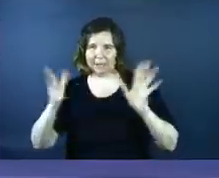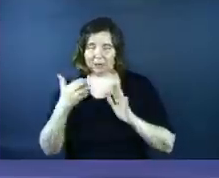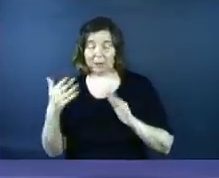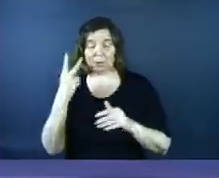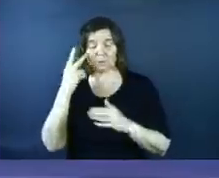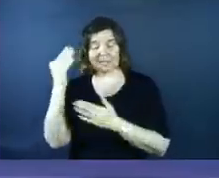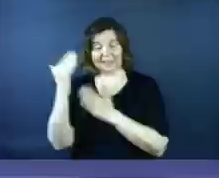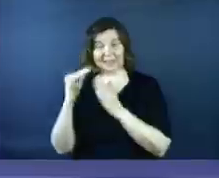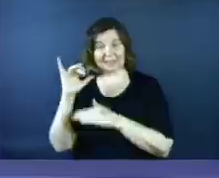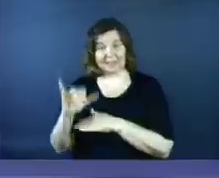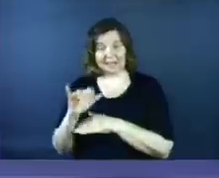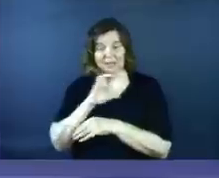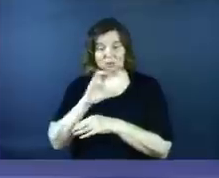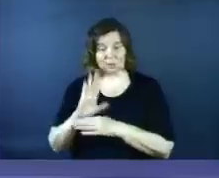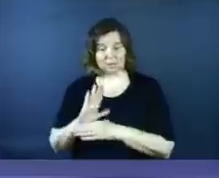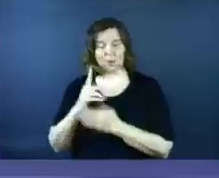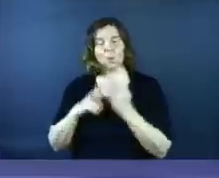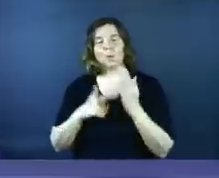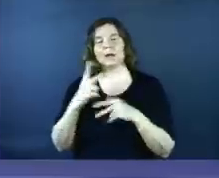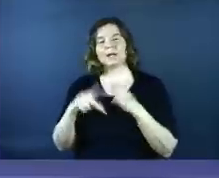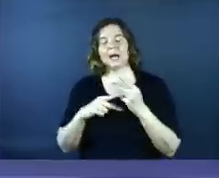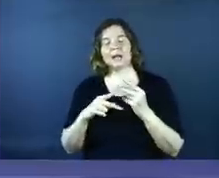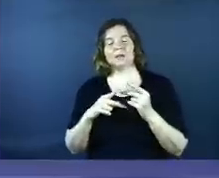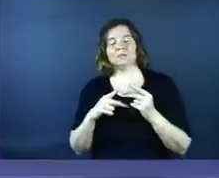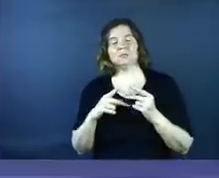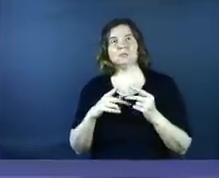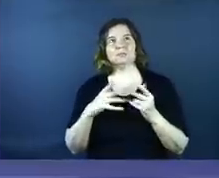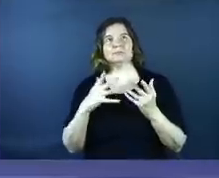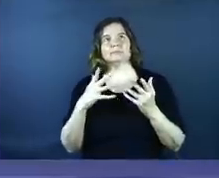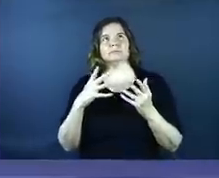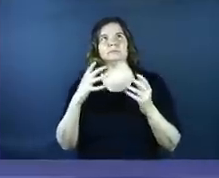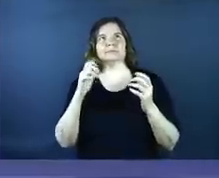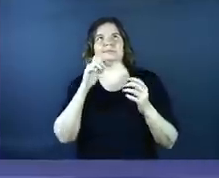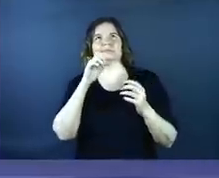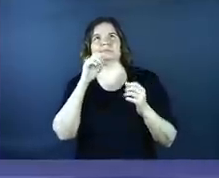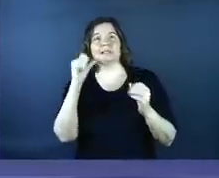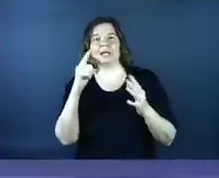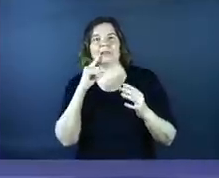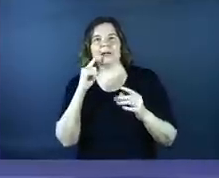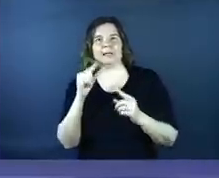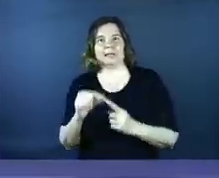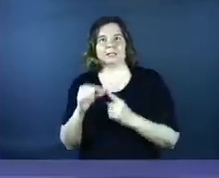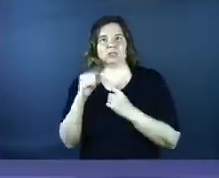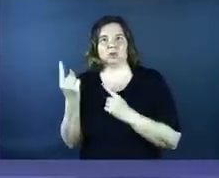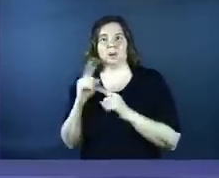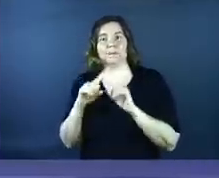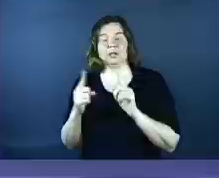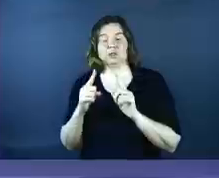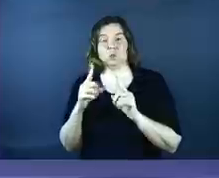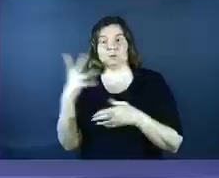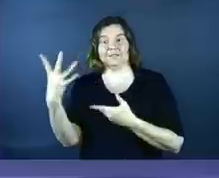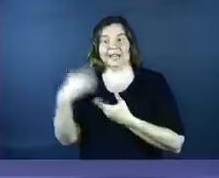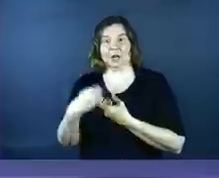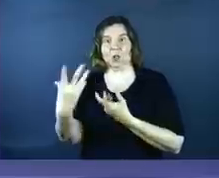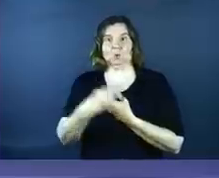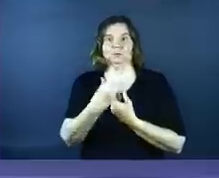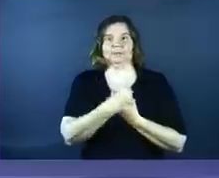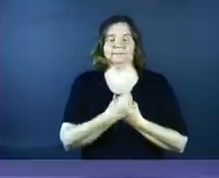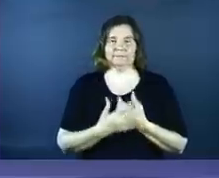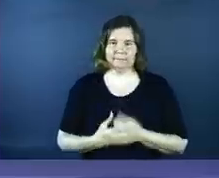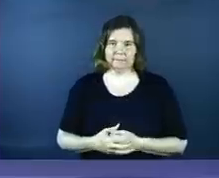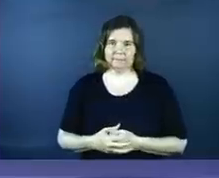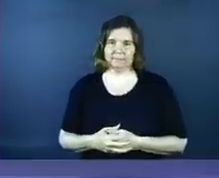a list like that as a Christian, what kind of blows your mind is not that it's exclusive, but that it's so inclusive.